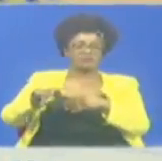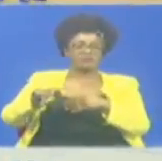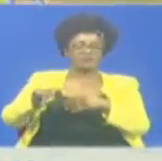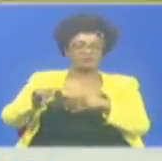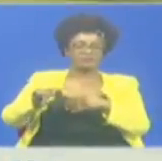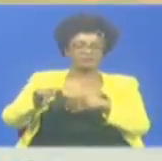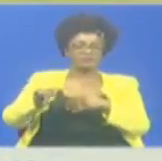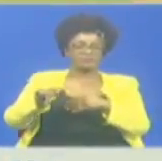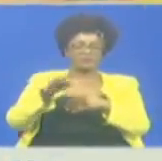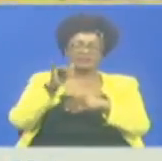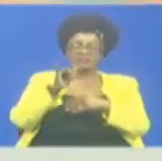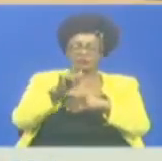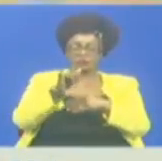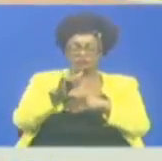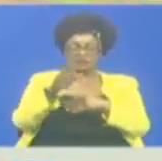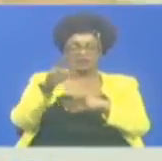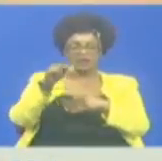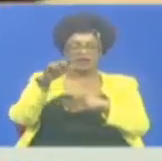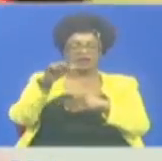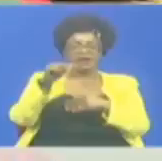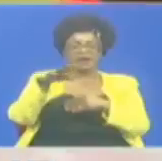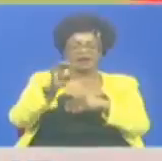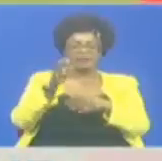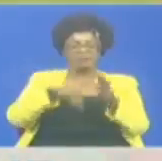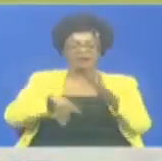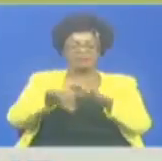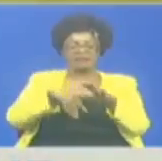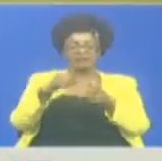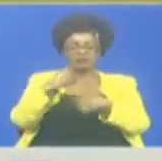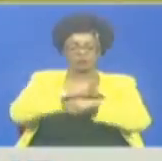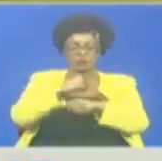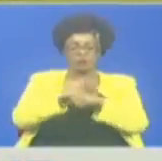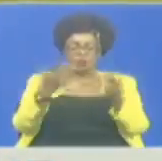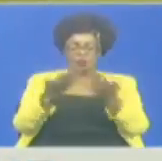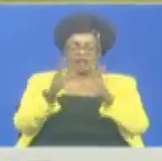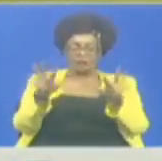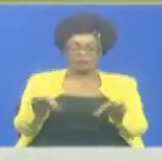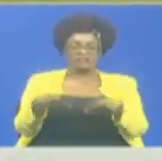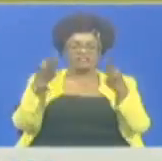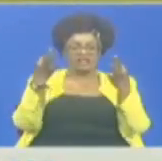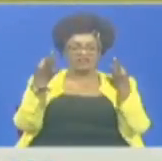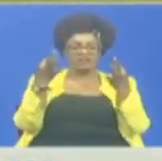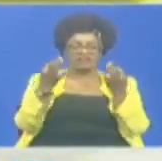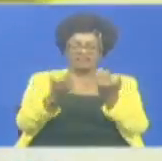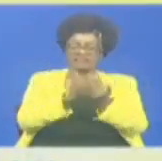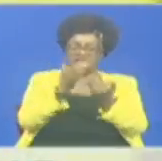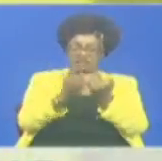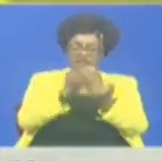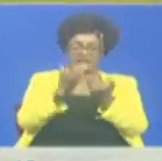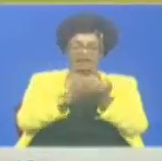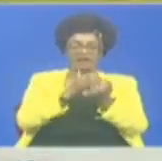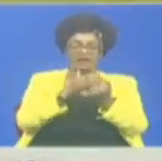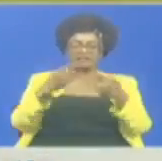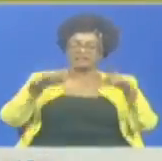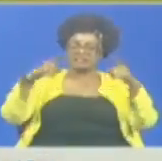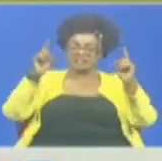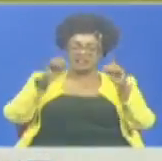was at Boitangare Primary School where he was discovered, nurtured and excelled in